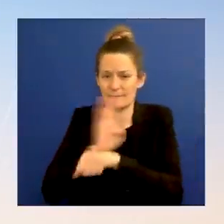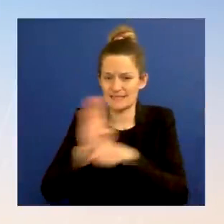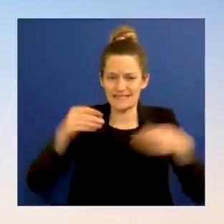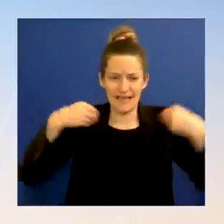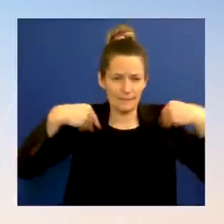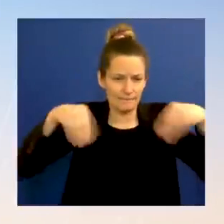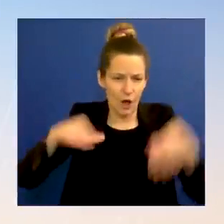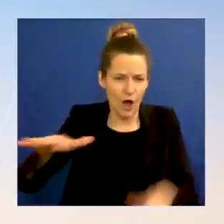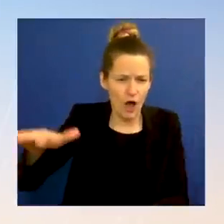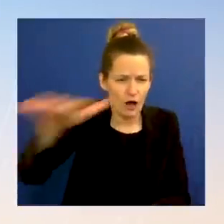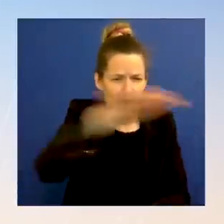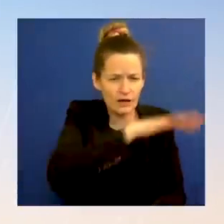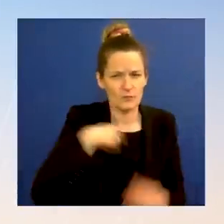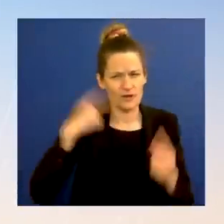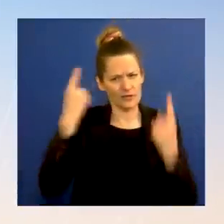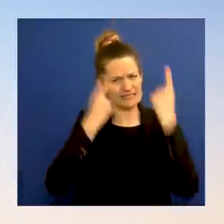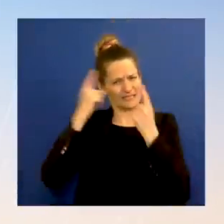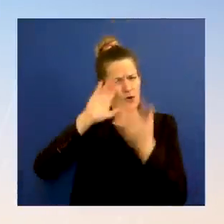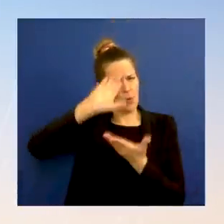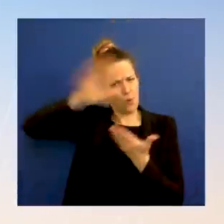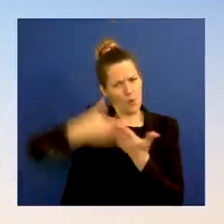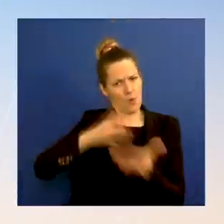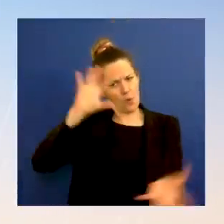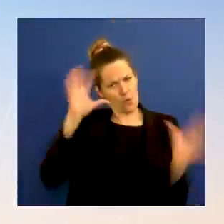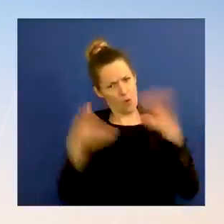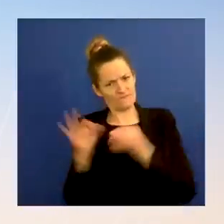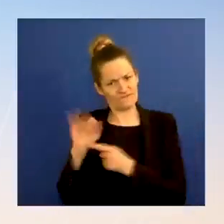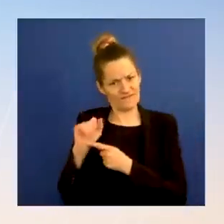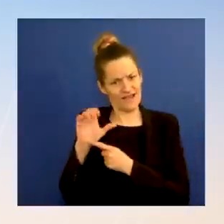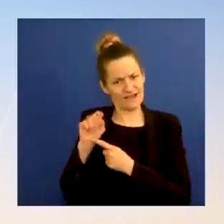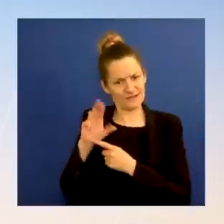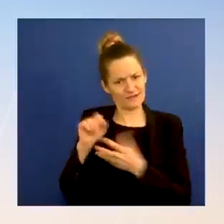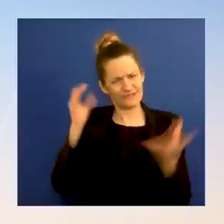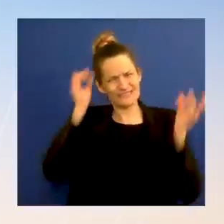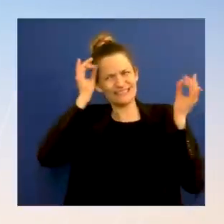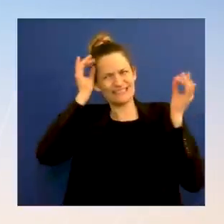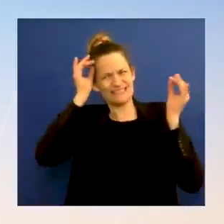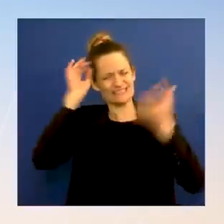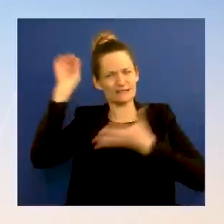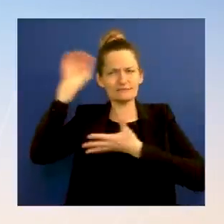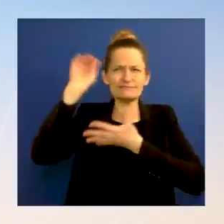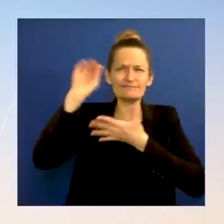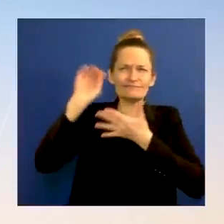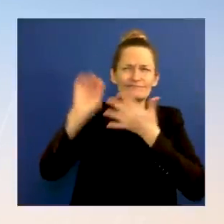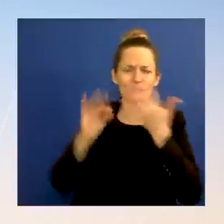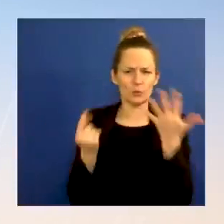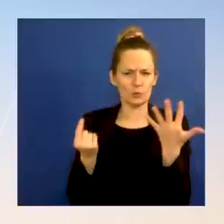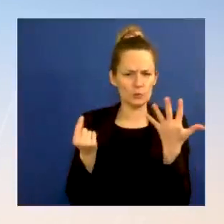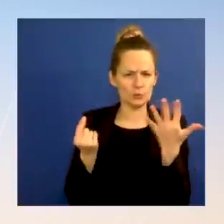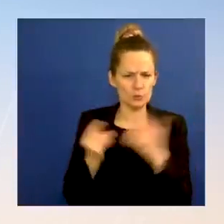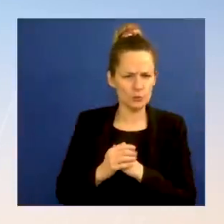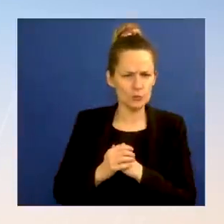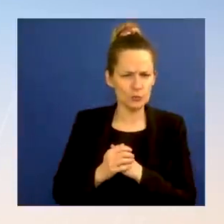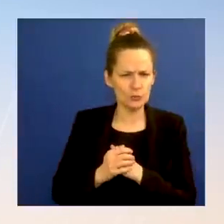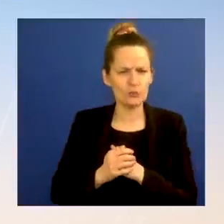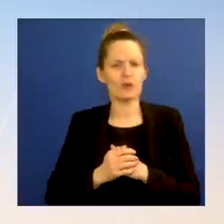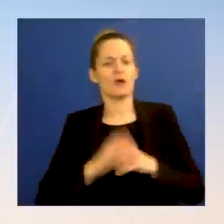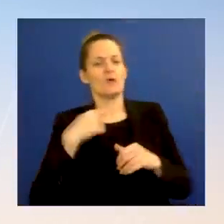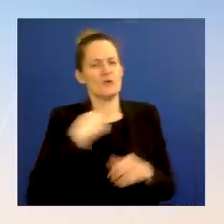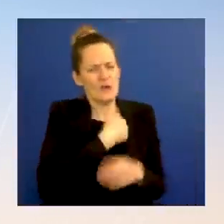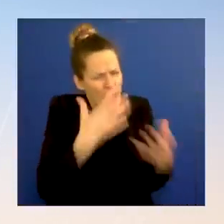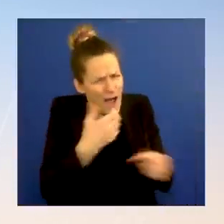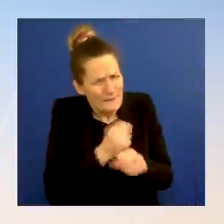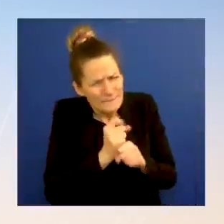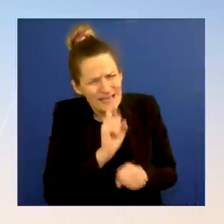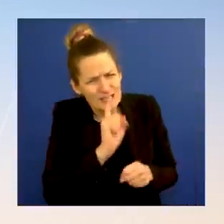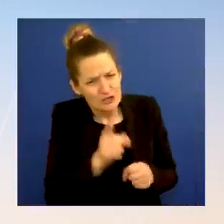not having that impact. So we want to maintain, as Dr. Rao said, a steady global supply of energy with whatever actions we